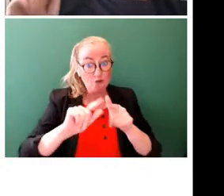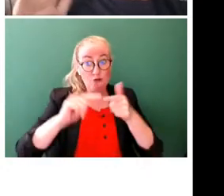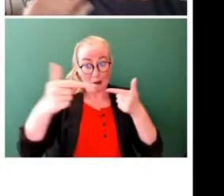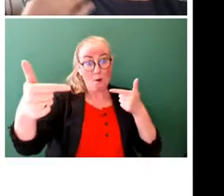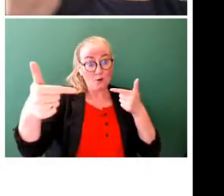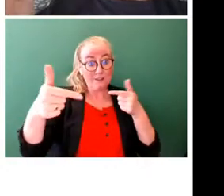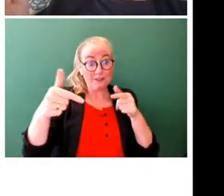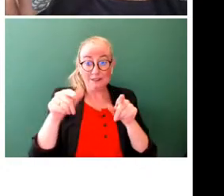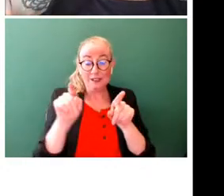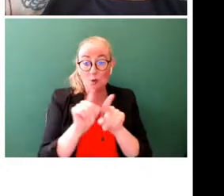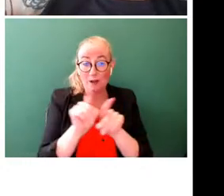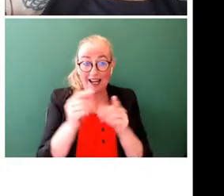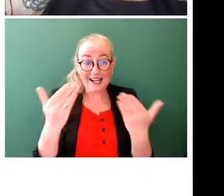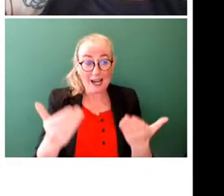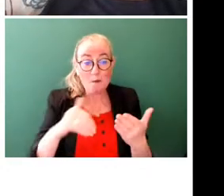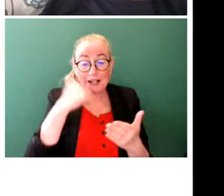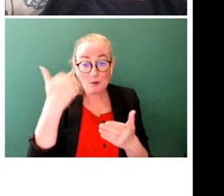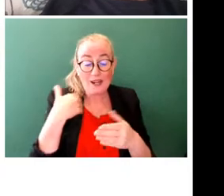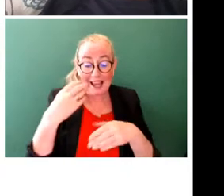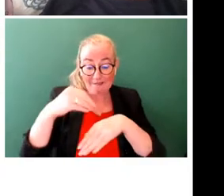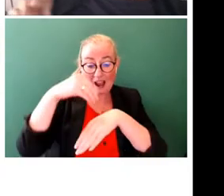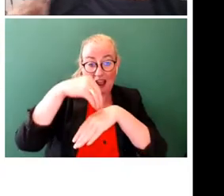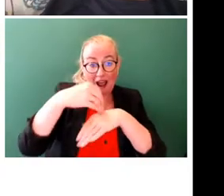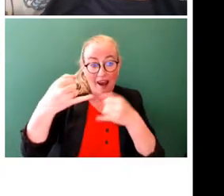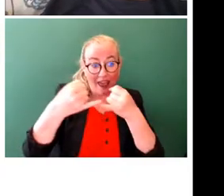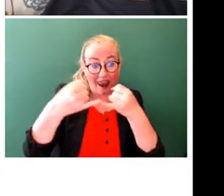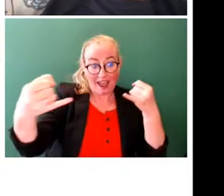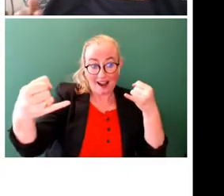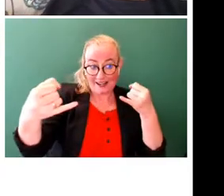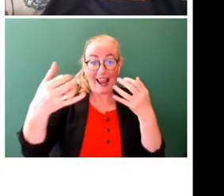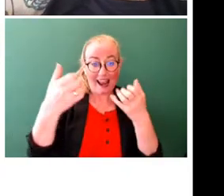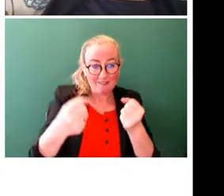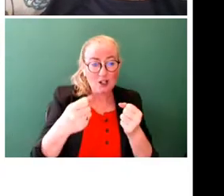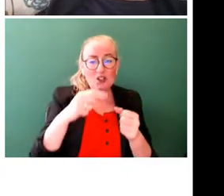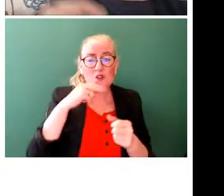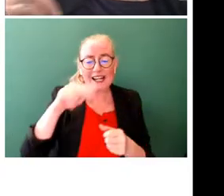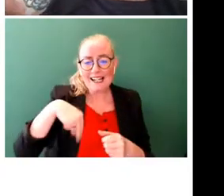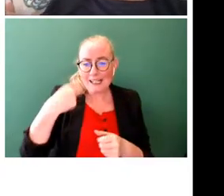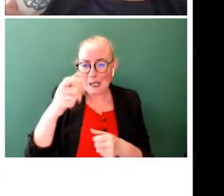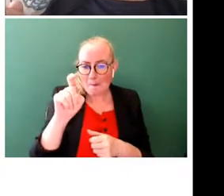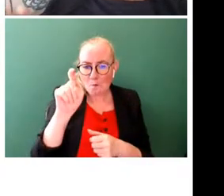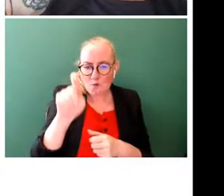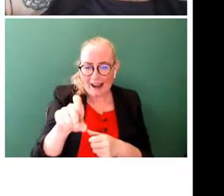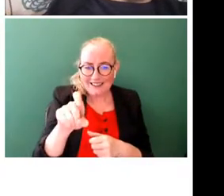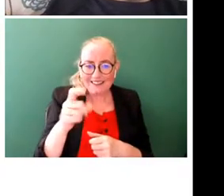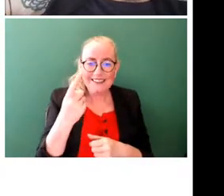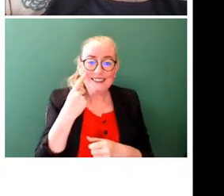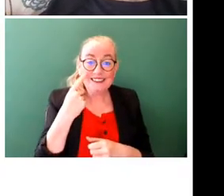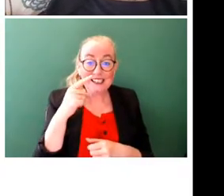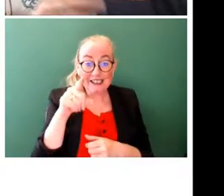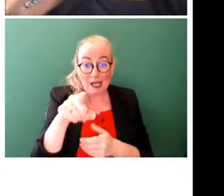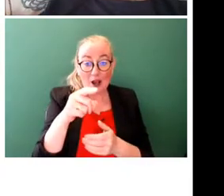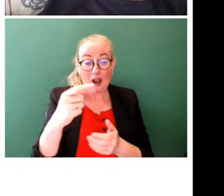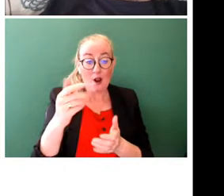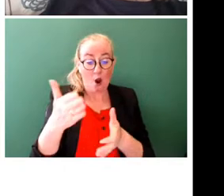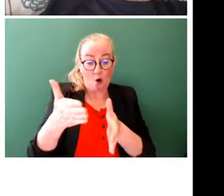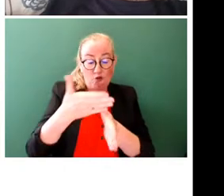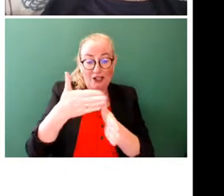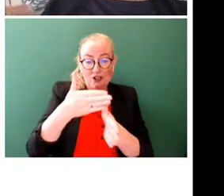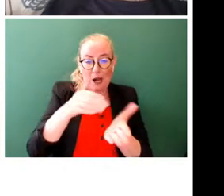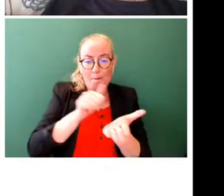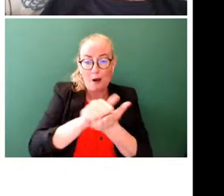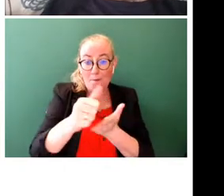now because we have an online version. If you'd like to press the thing, it will show you the original publication of this back